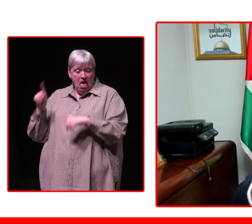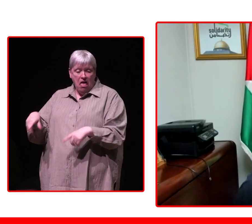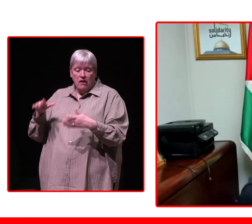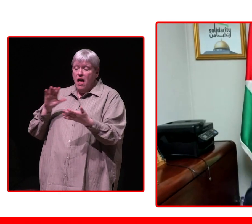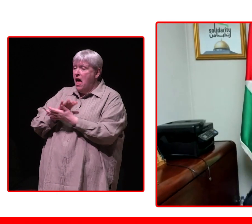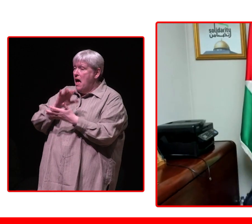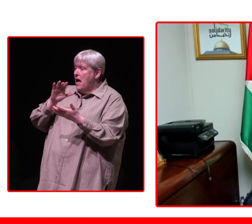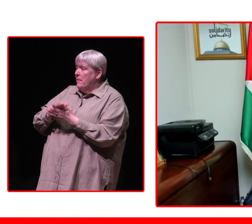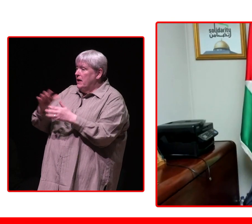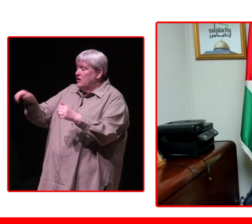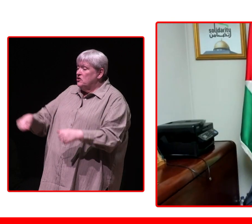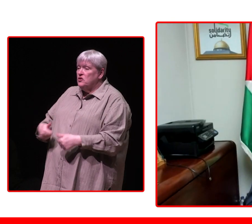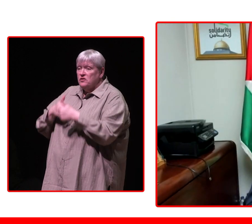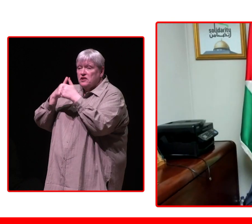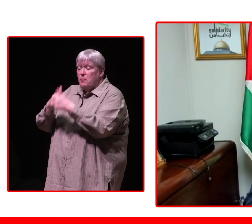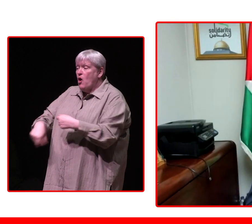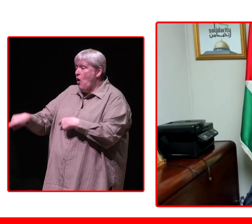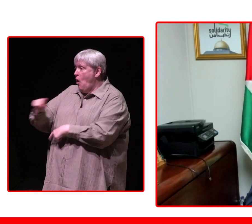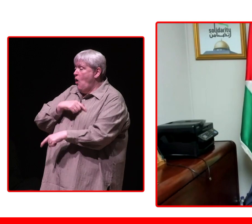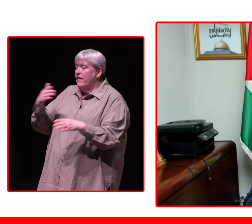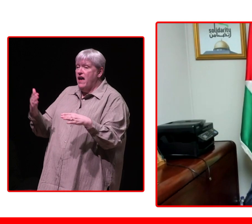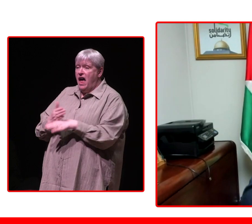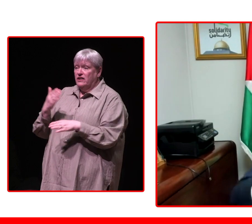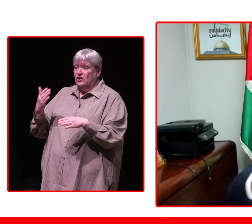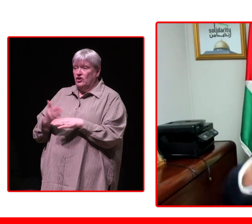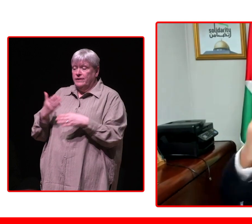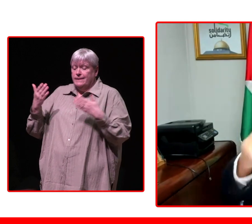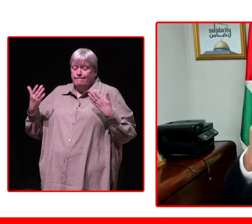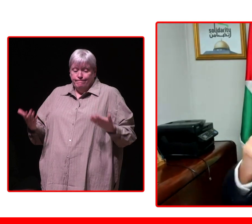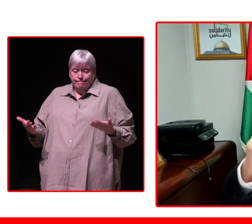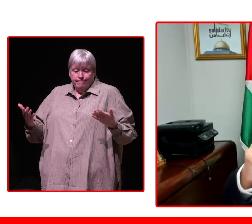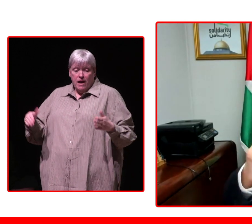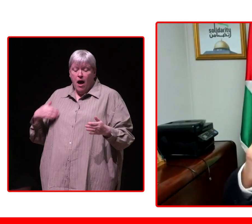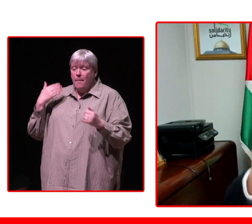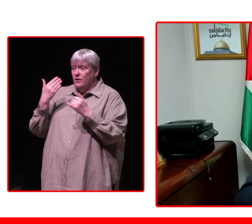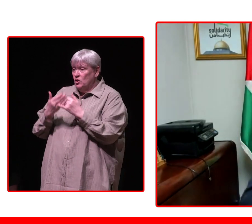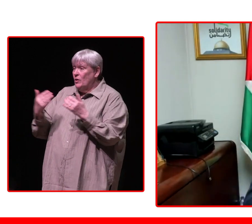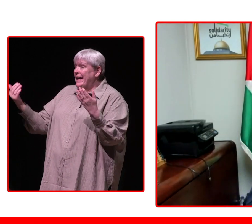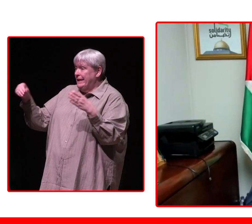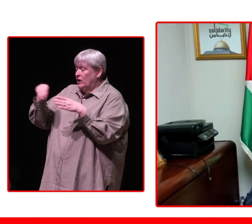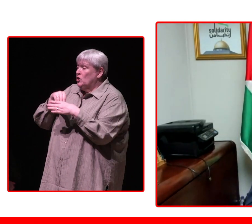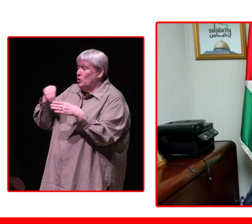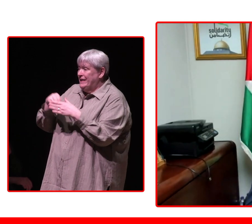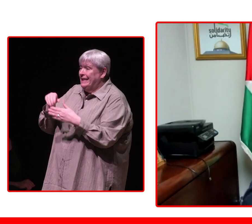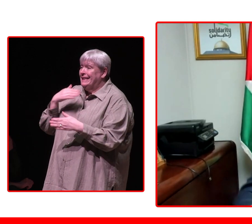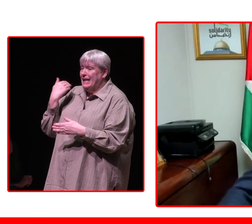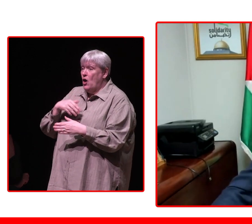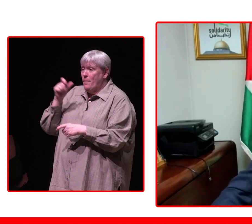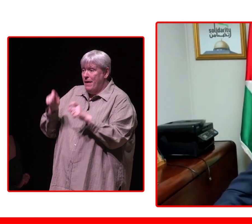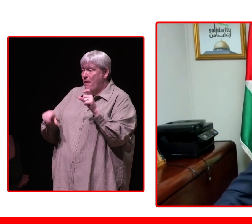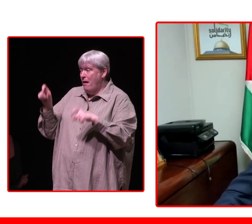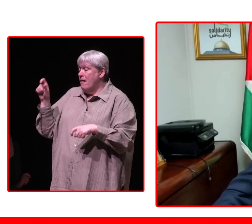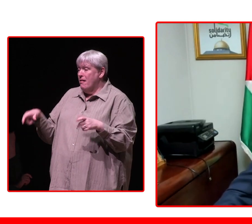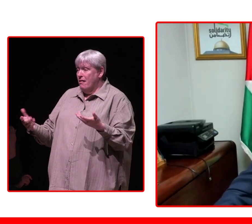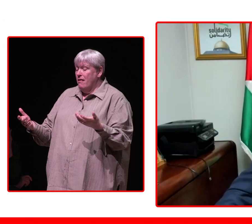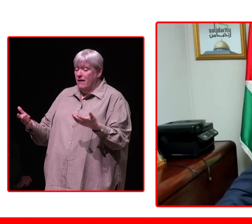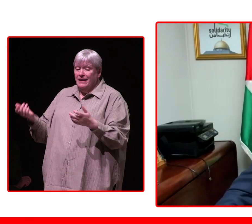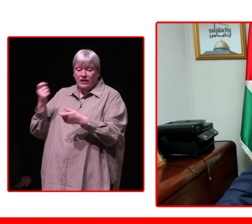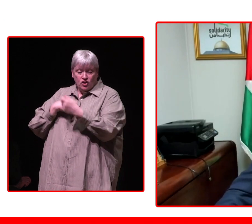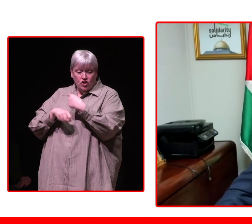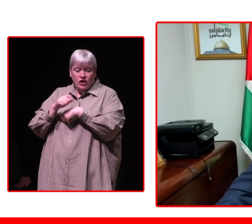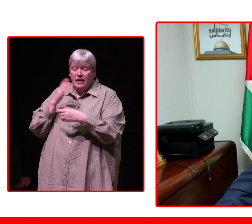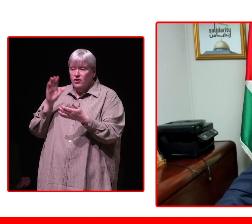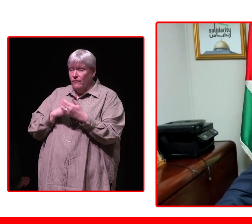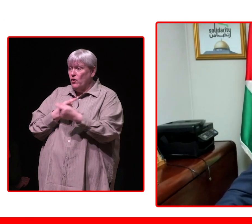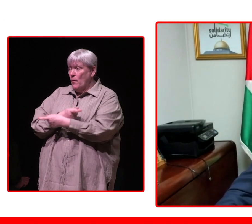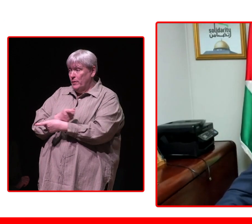and all actions Israel chooses to take, up to and including genocide. The change will come from you, my friends.